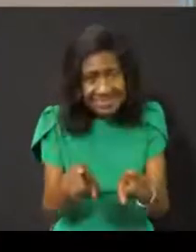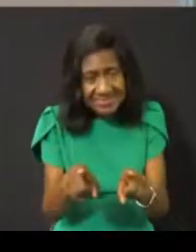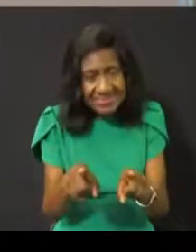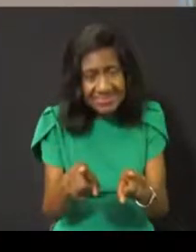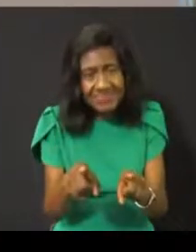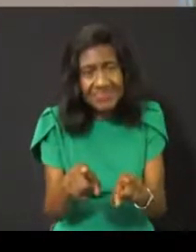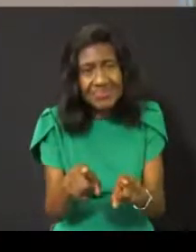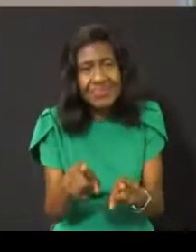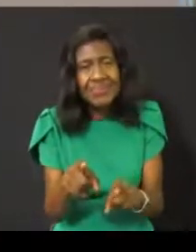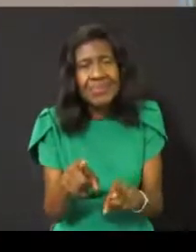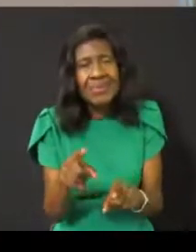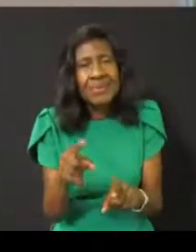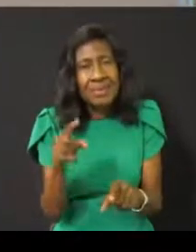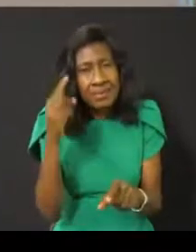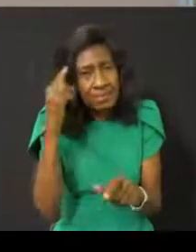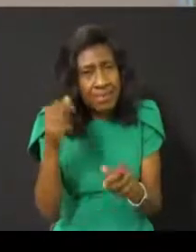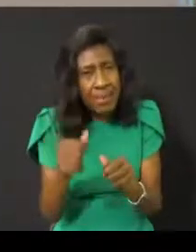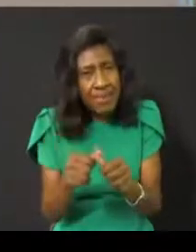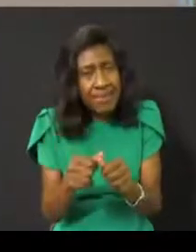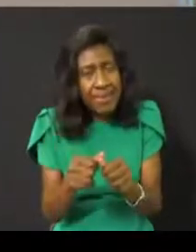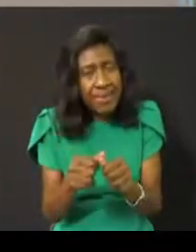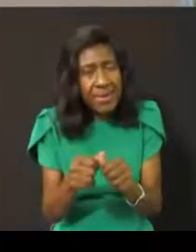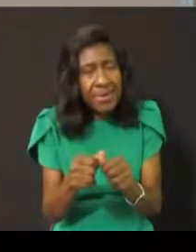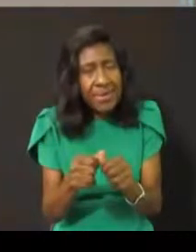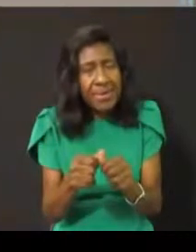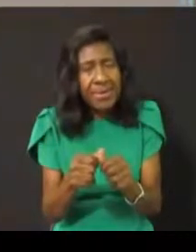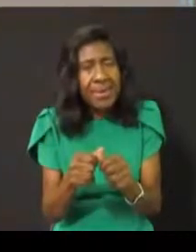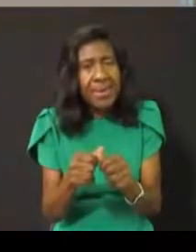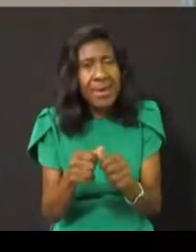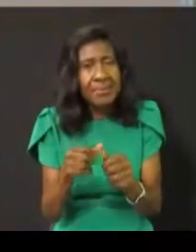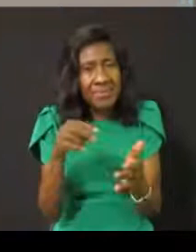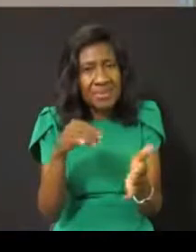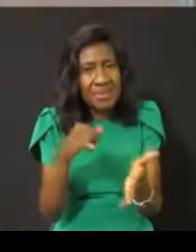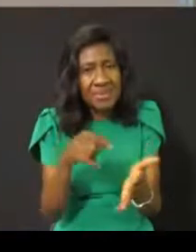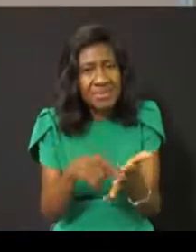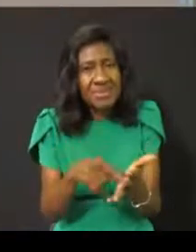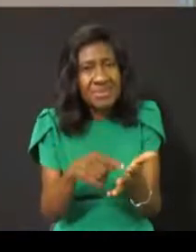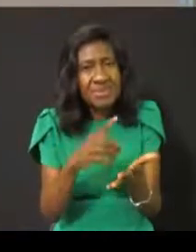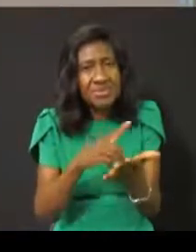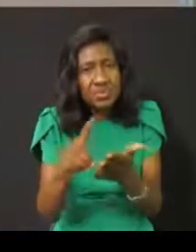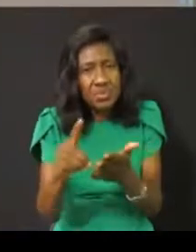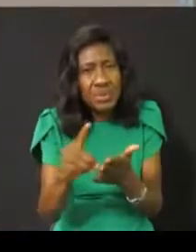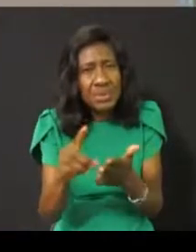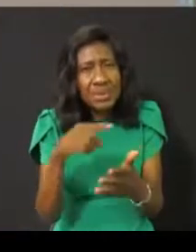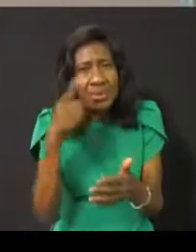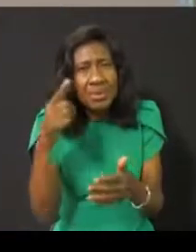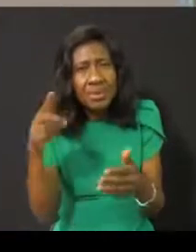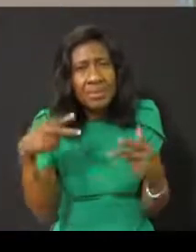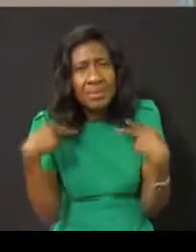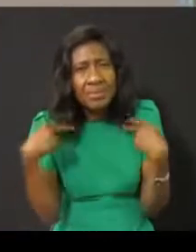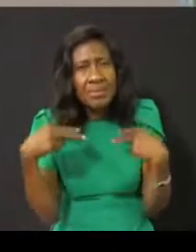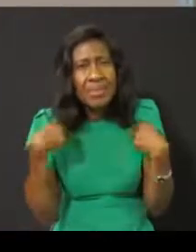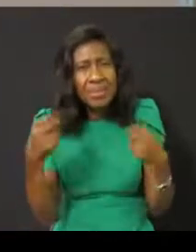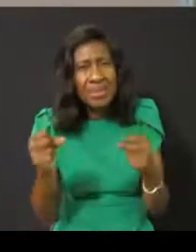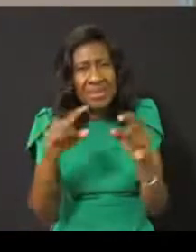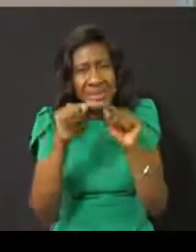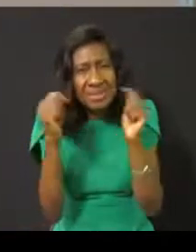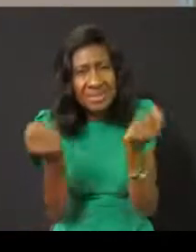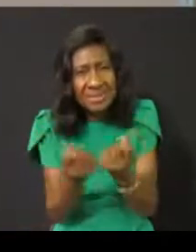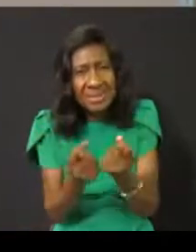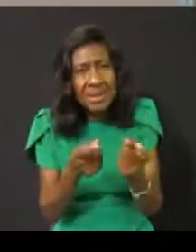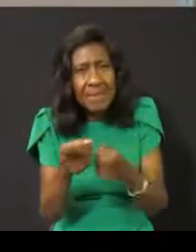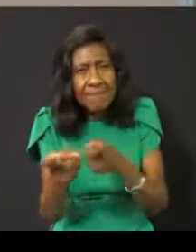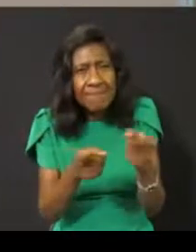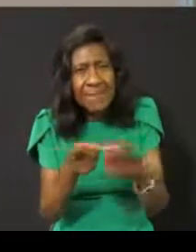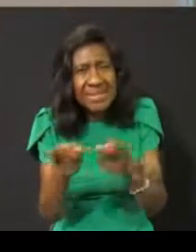tests. You may recall the middle of this week, the public health team are managing the households that need